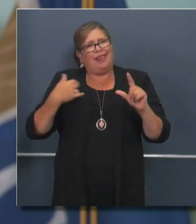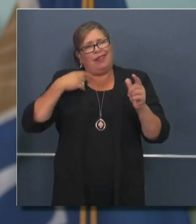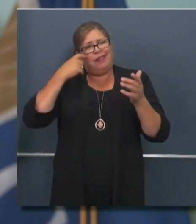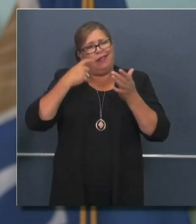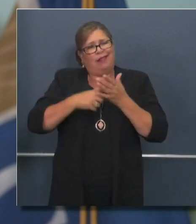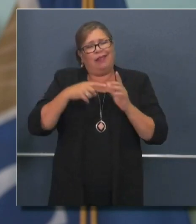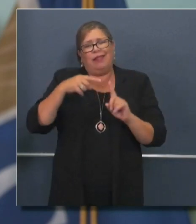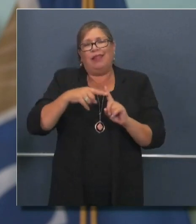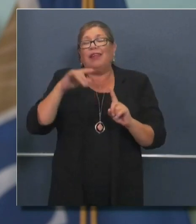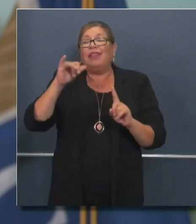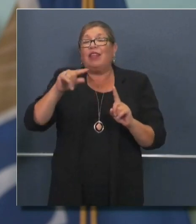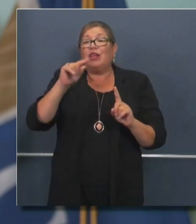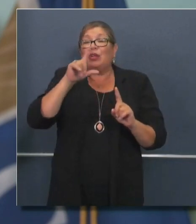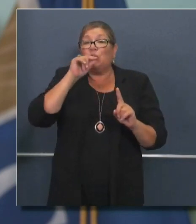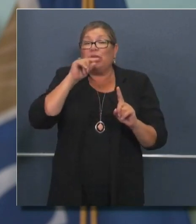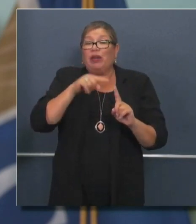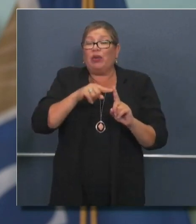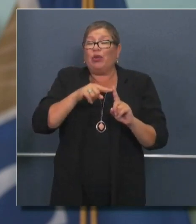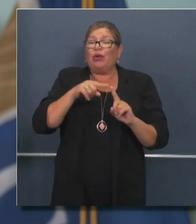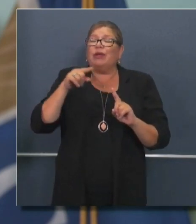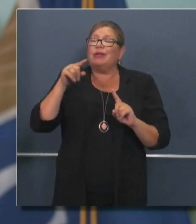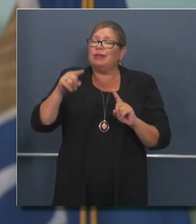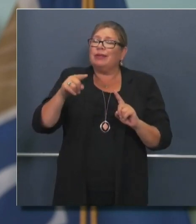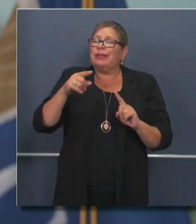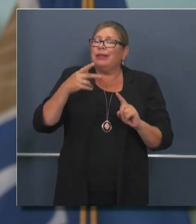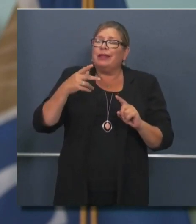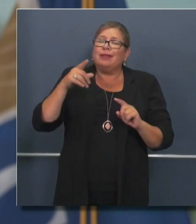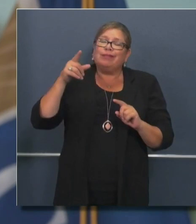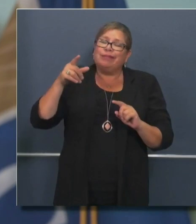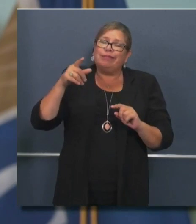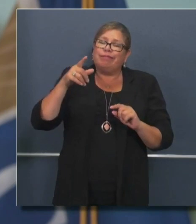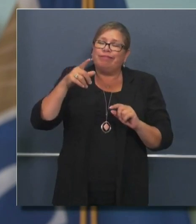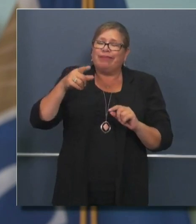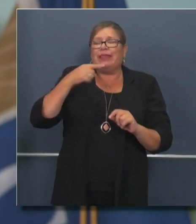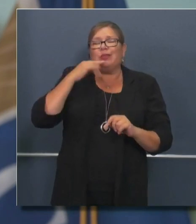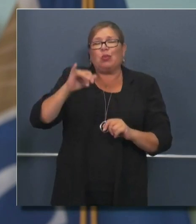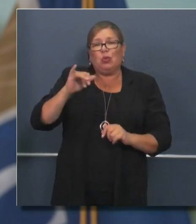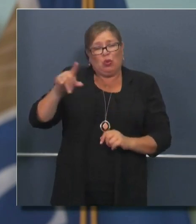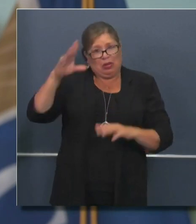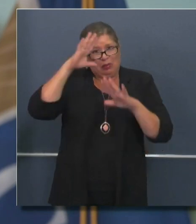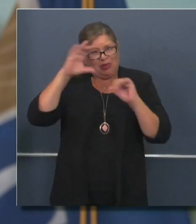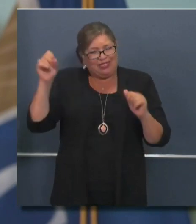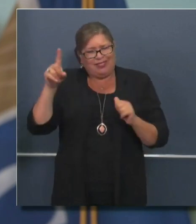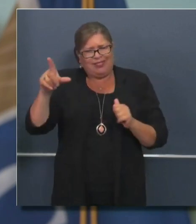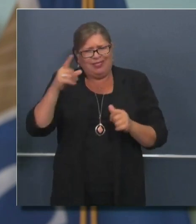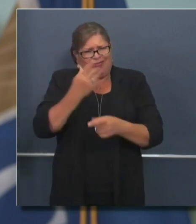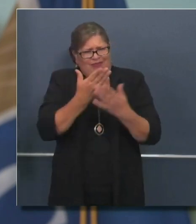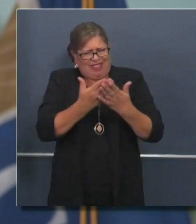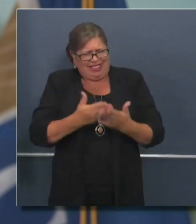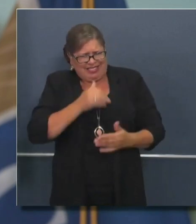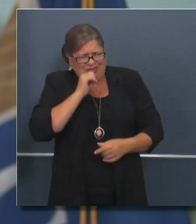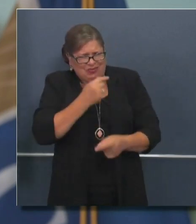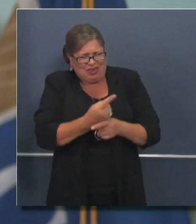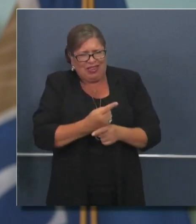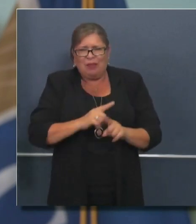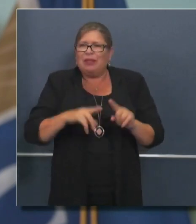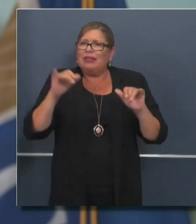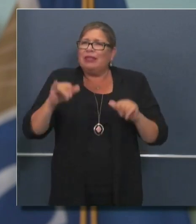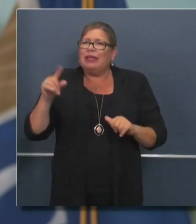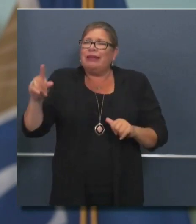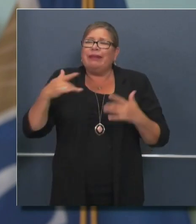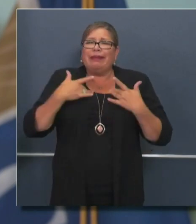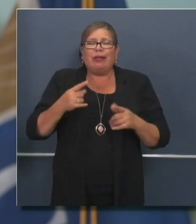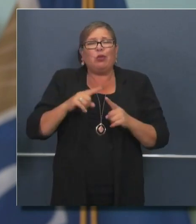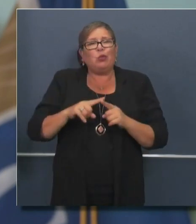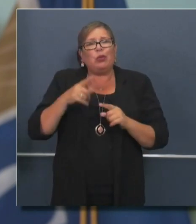fact-check link, and today they flagged a tweet about the George Floyd protests for glorifying violence. How do you respond to the president's continued attacks on